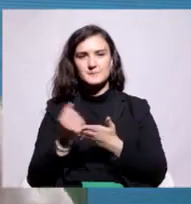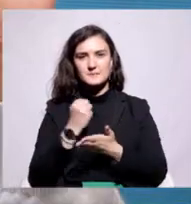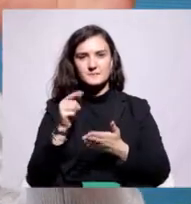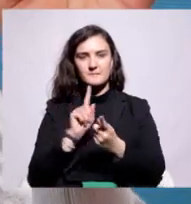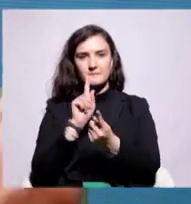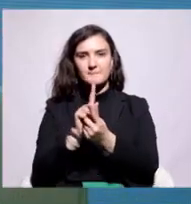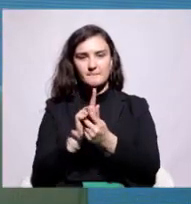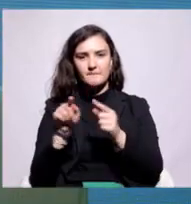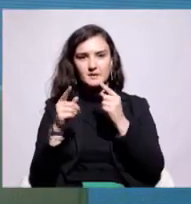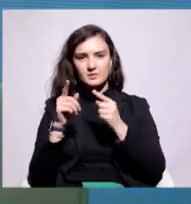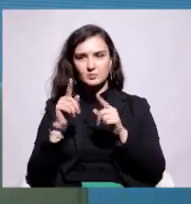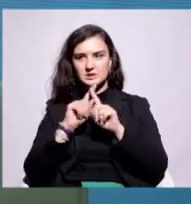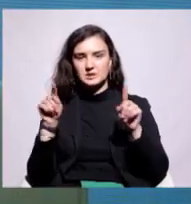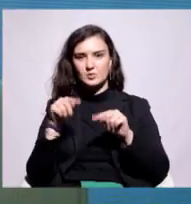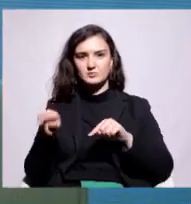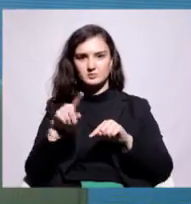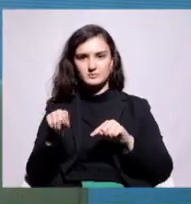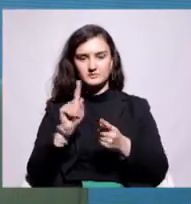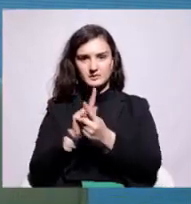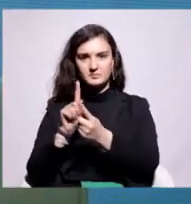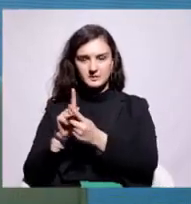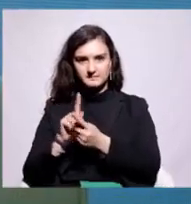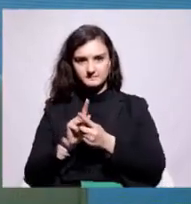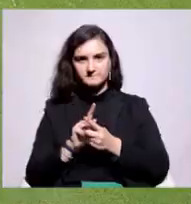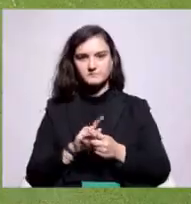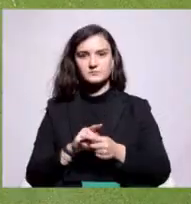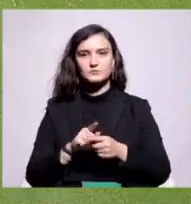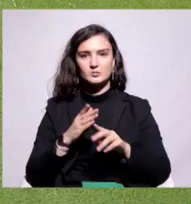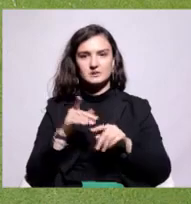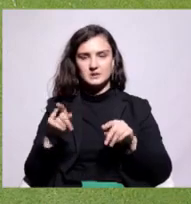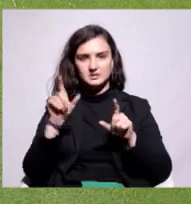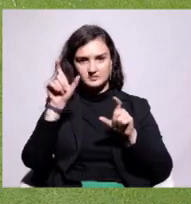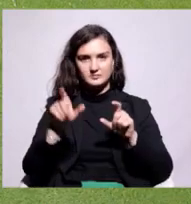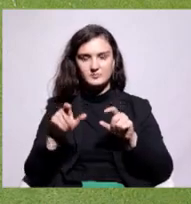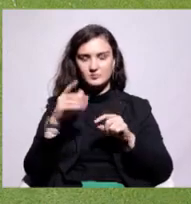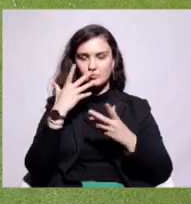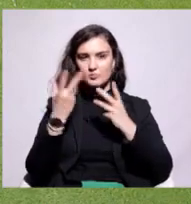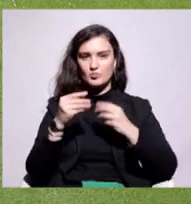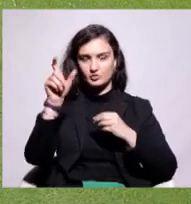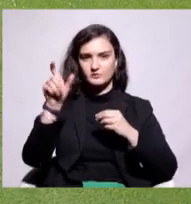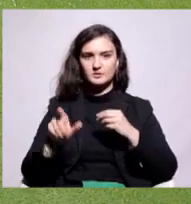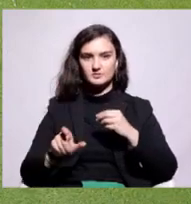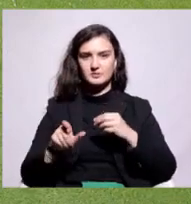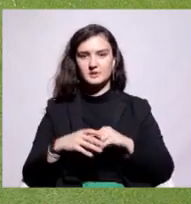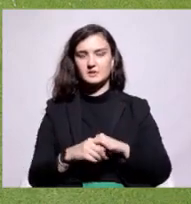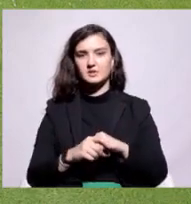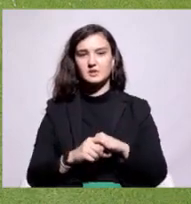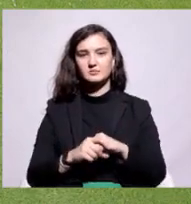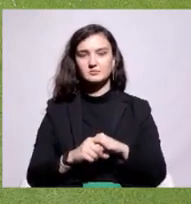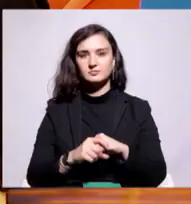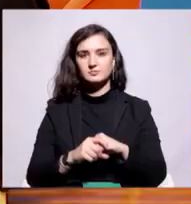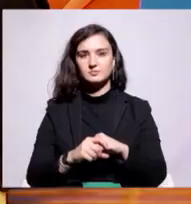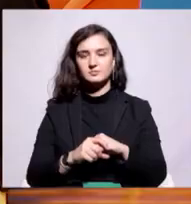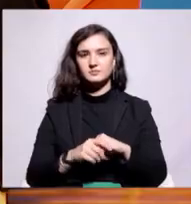with this stranger, which he later finds out is a ghost. And because of some strange magical event that